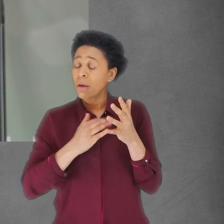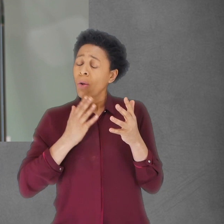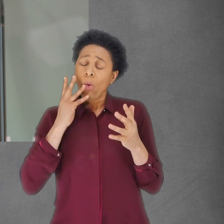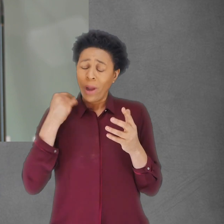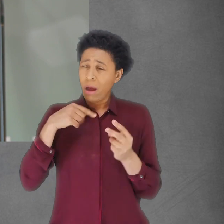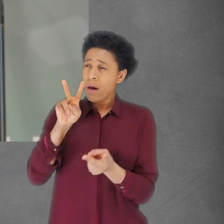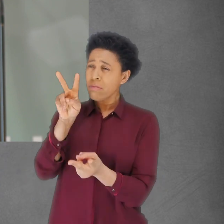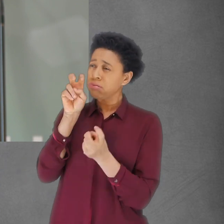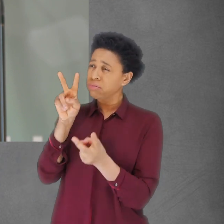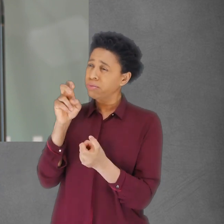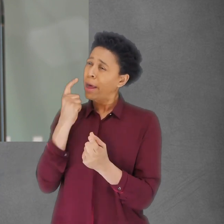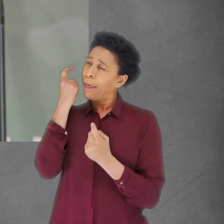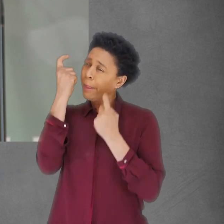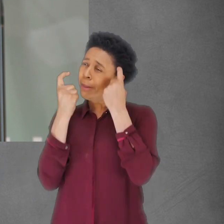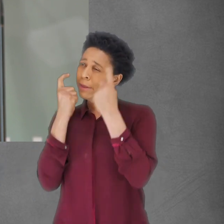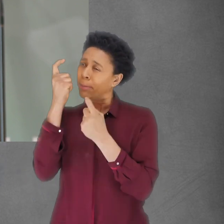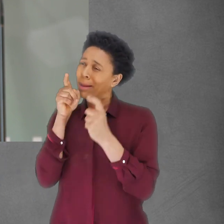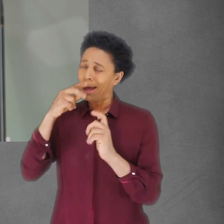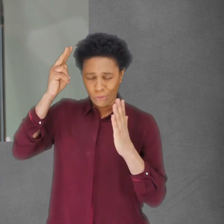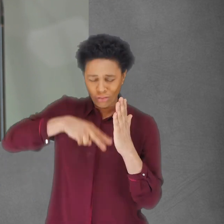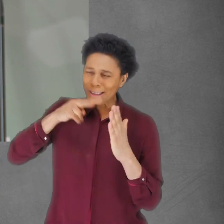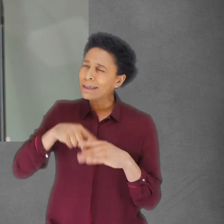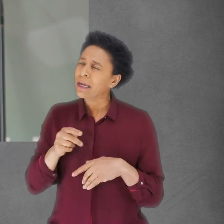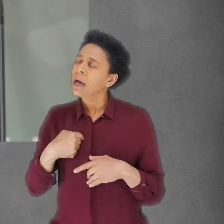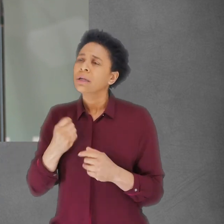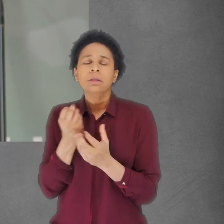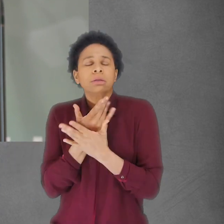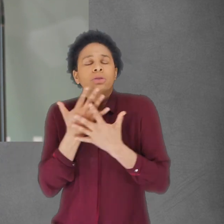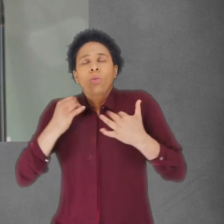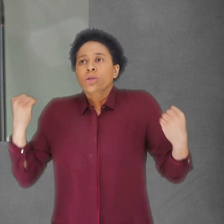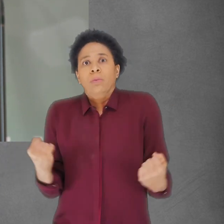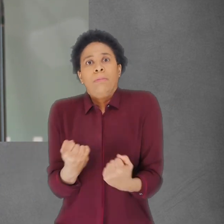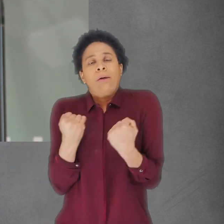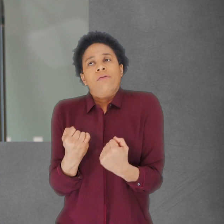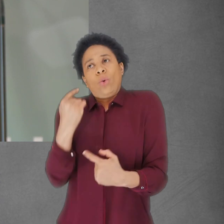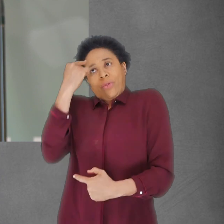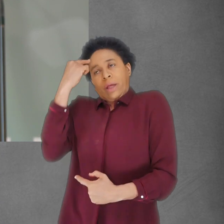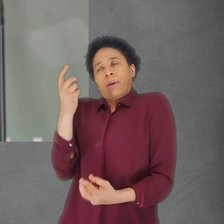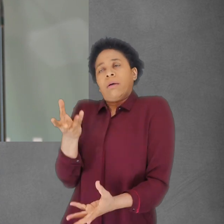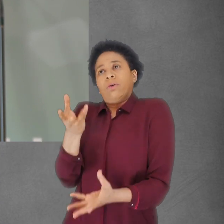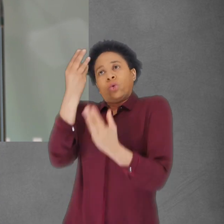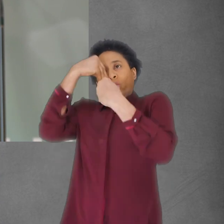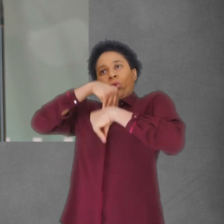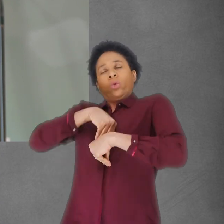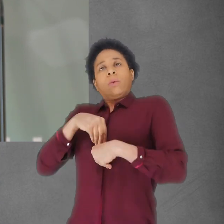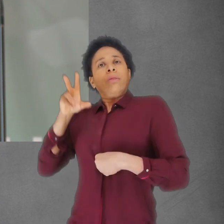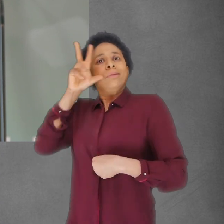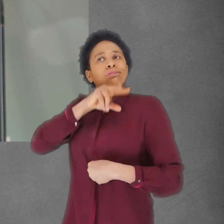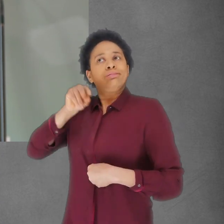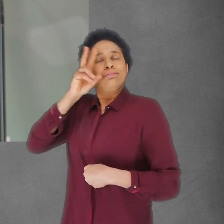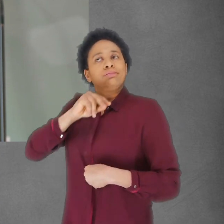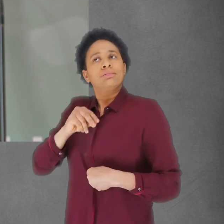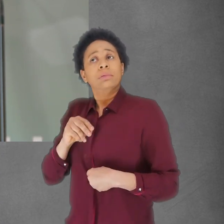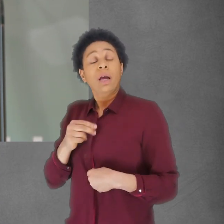of coming together through voice and the recognition of the importance of archives that are going to be lost because